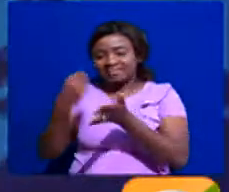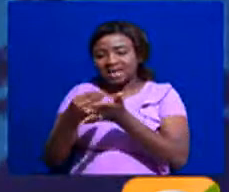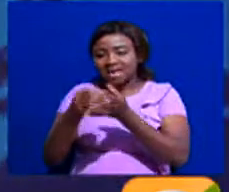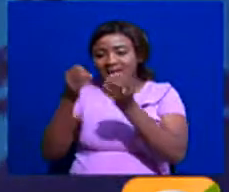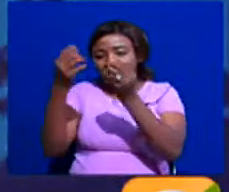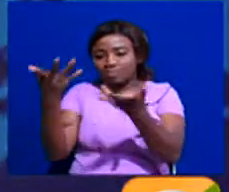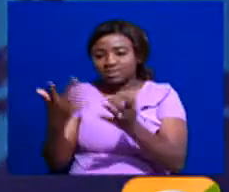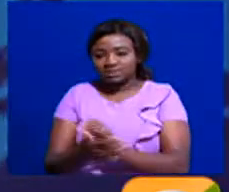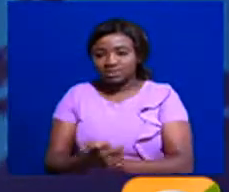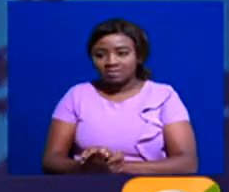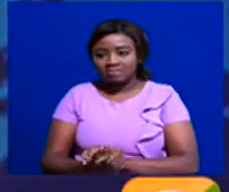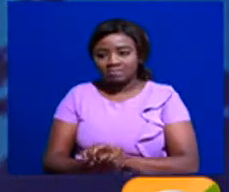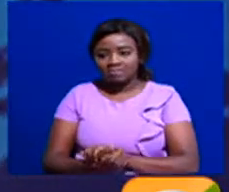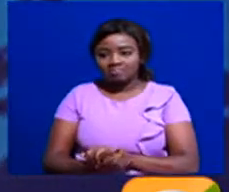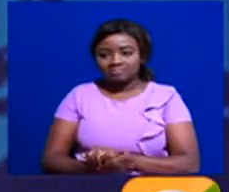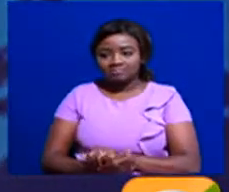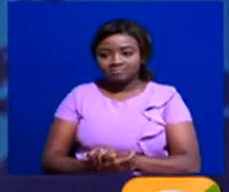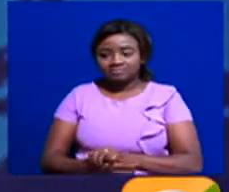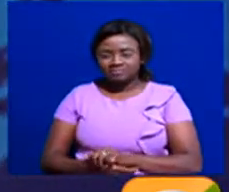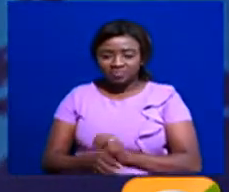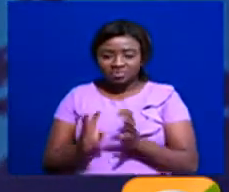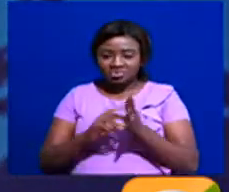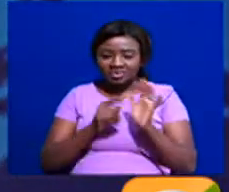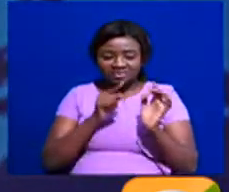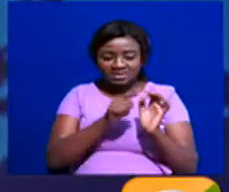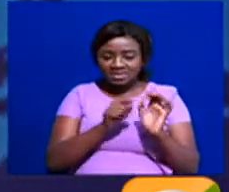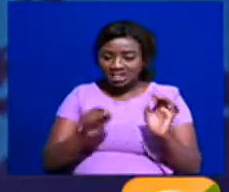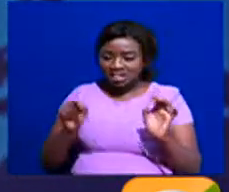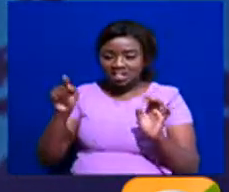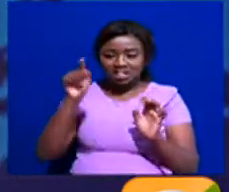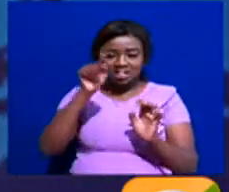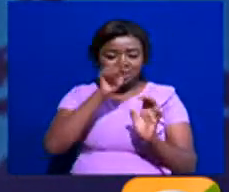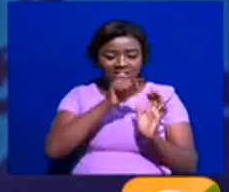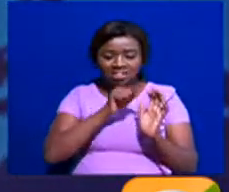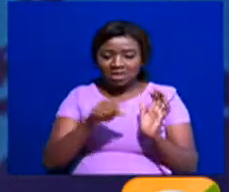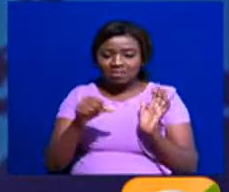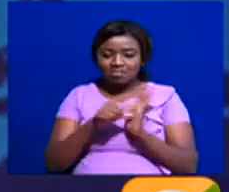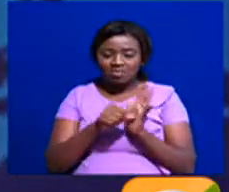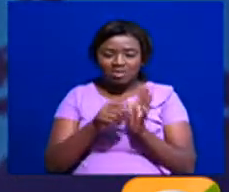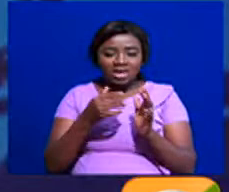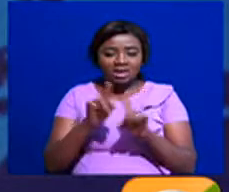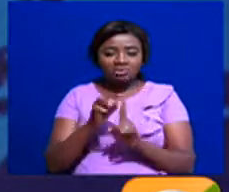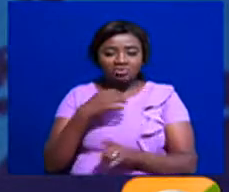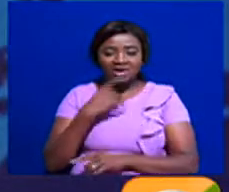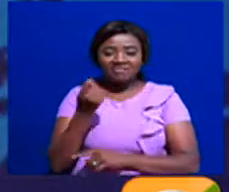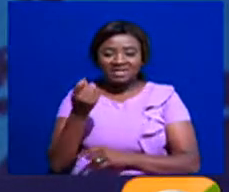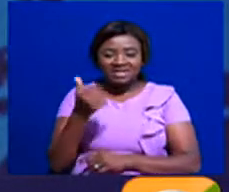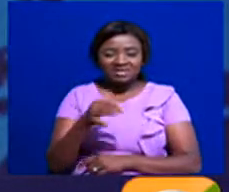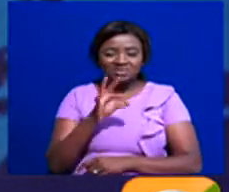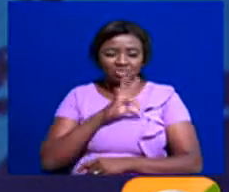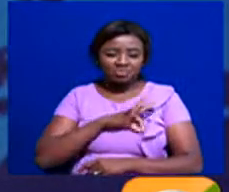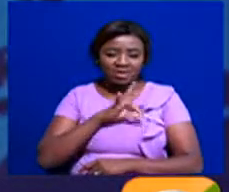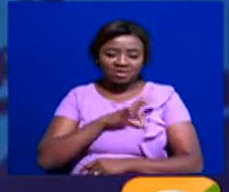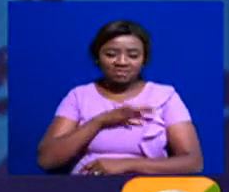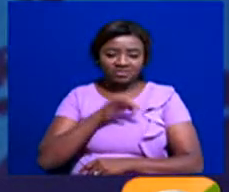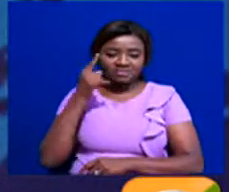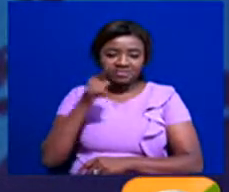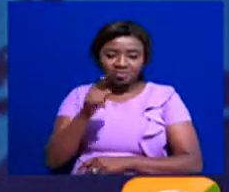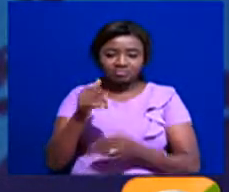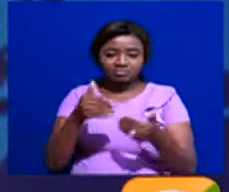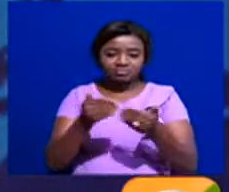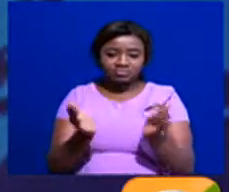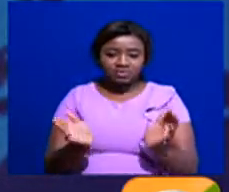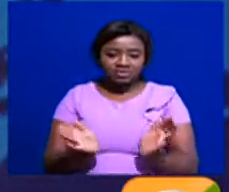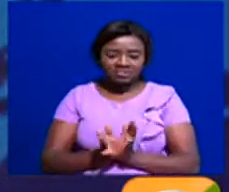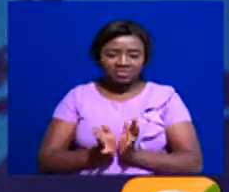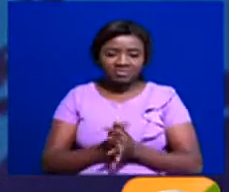they pay less. Yeah. So really it's a cycle of debt with very little winning for the family and